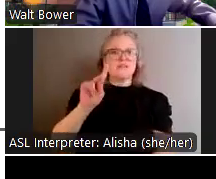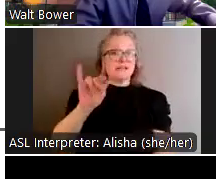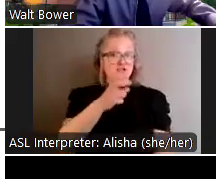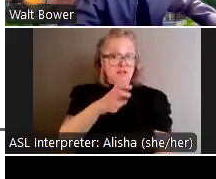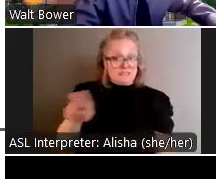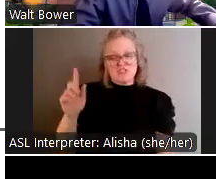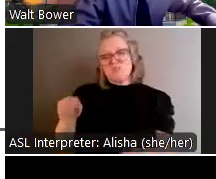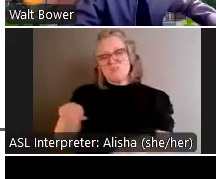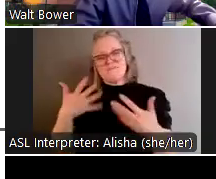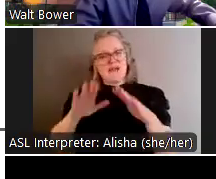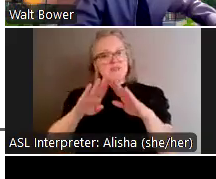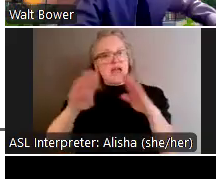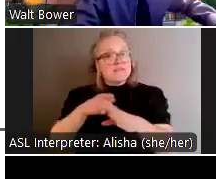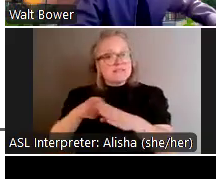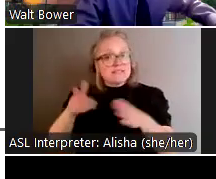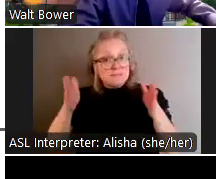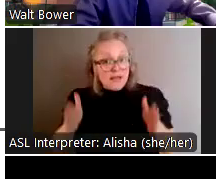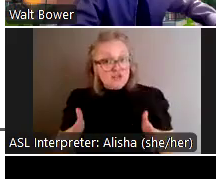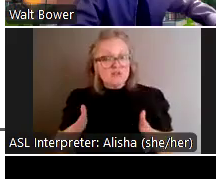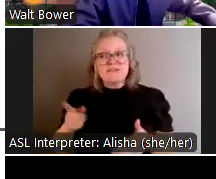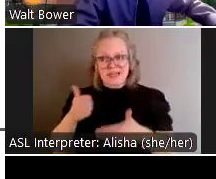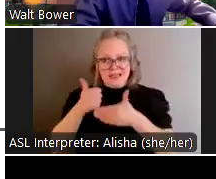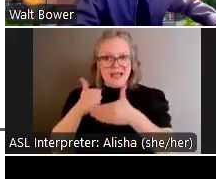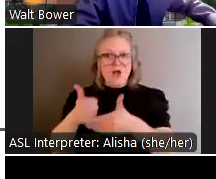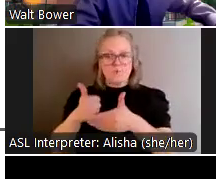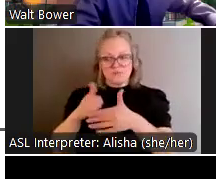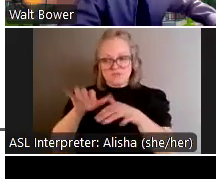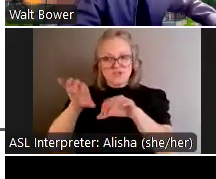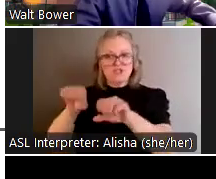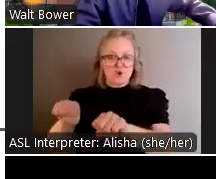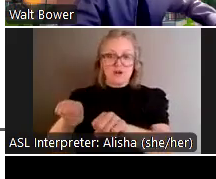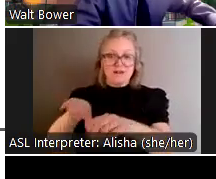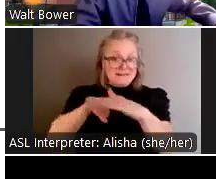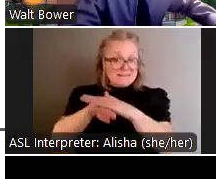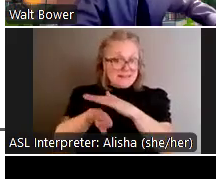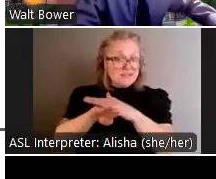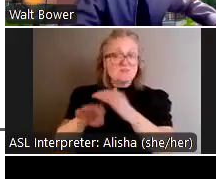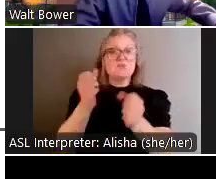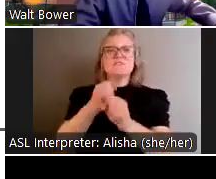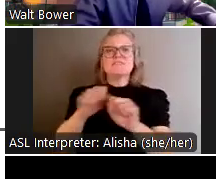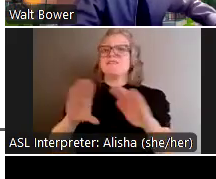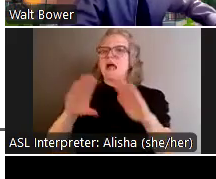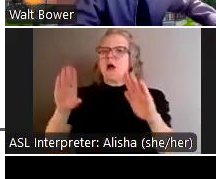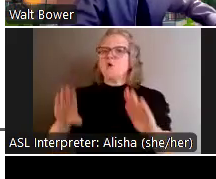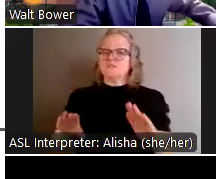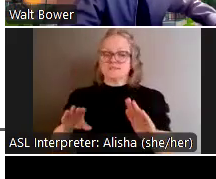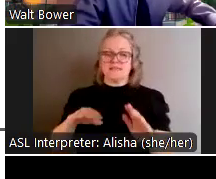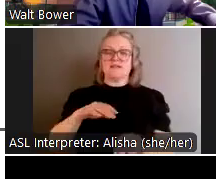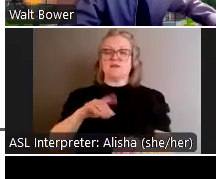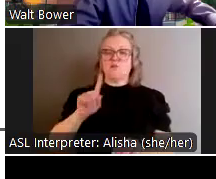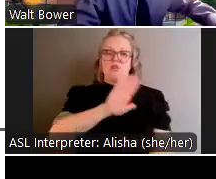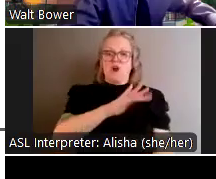that housing specialist. They help secure accessible, safe housing in the individual's preferred